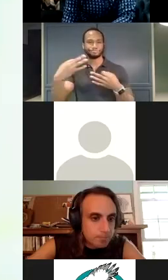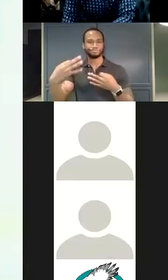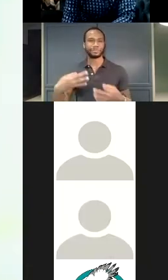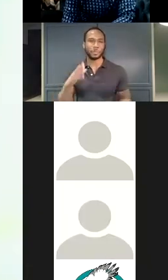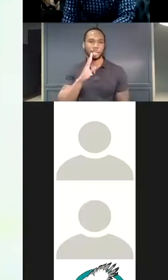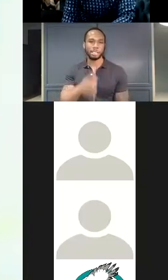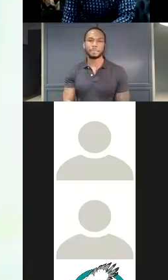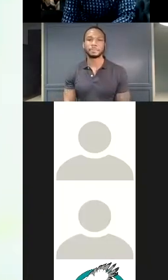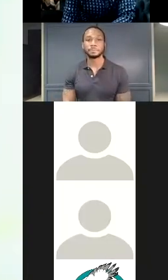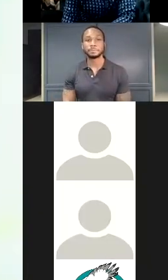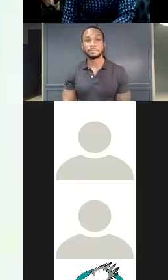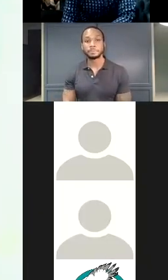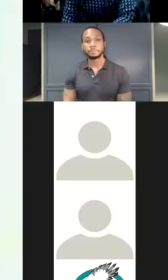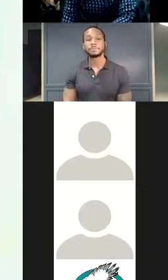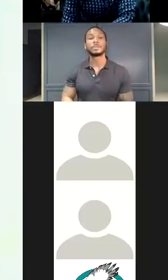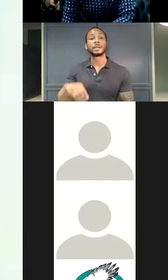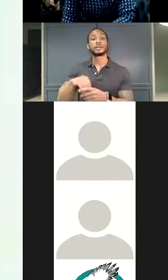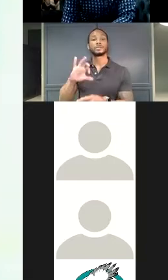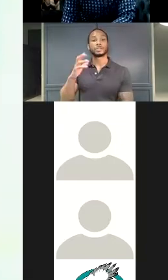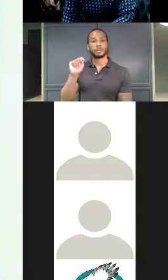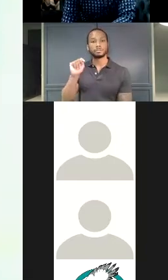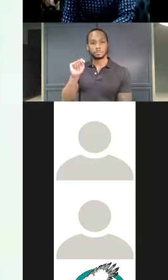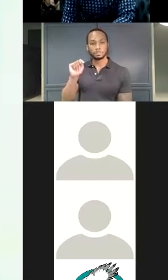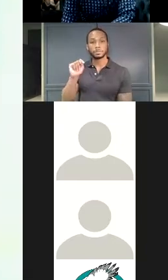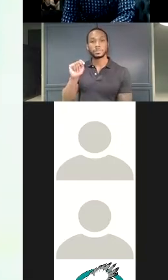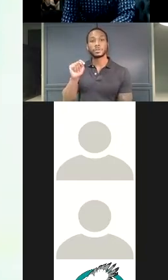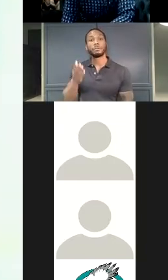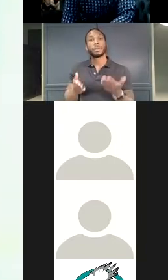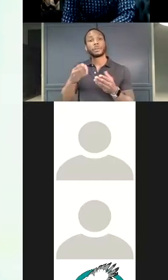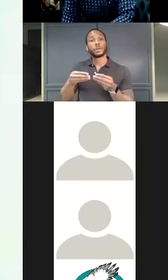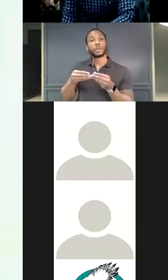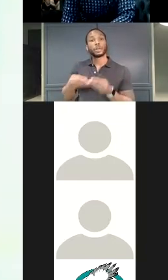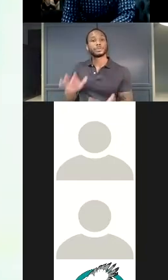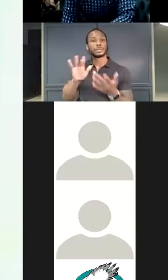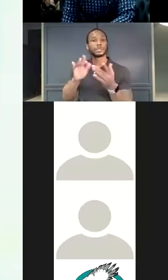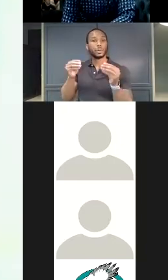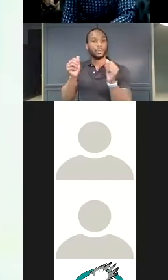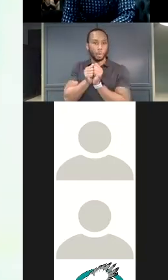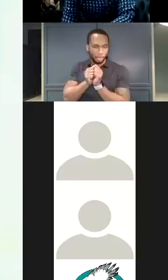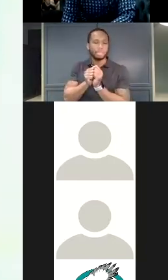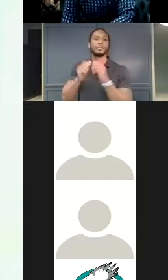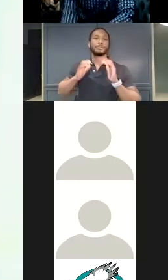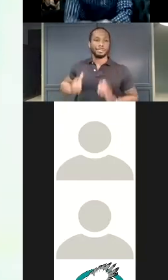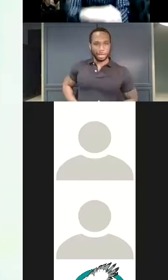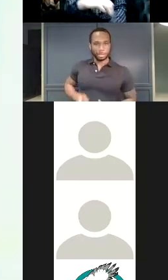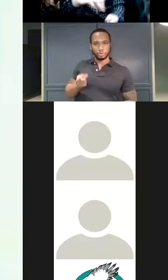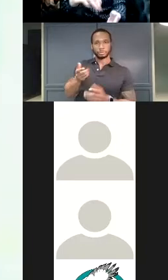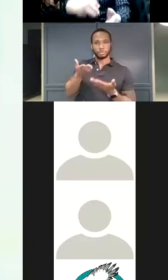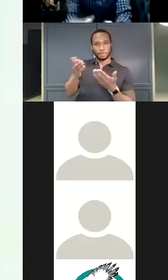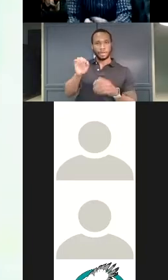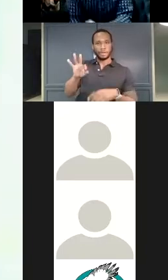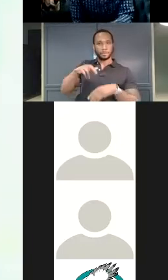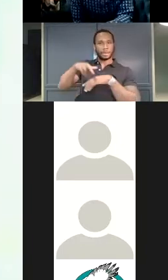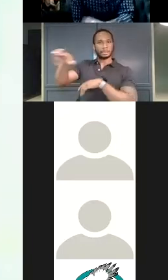Okay, Kate someone is in in the the chat. chat. You may lose contact with the client you're serving if you pass them off. Yeah, I think that's a great